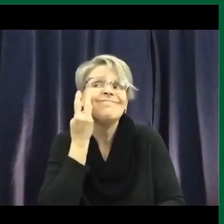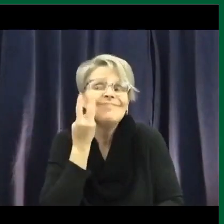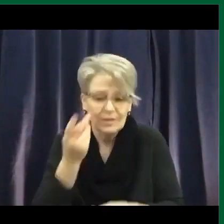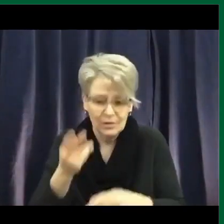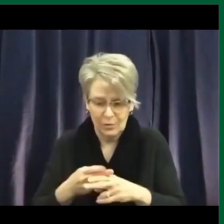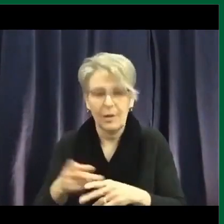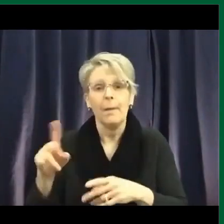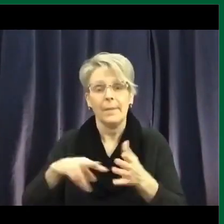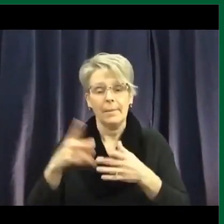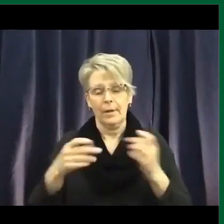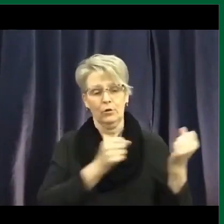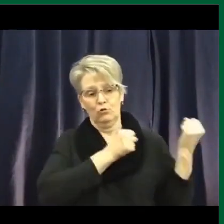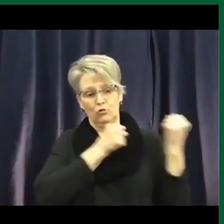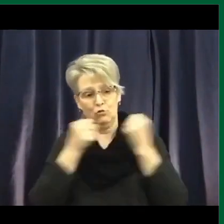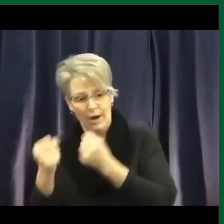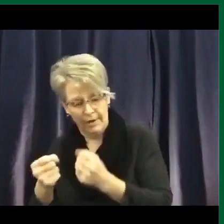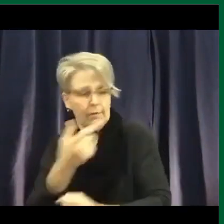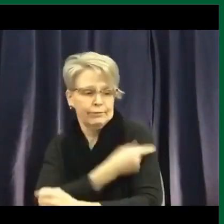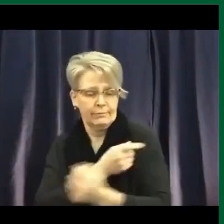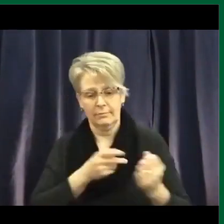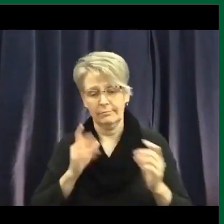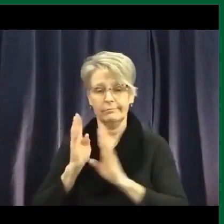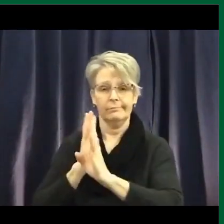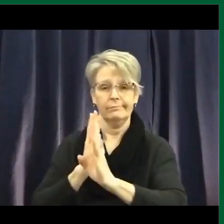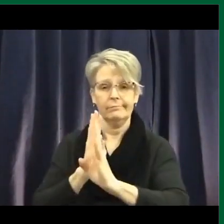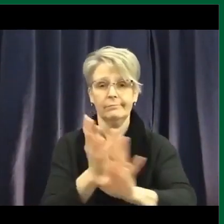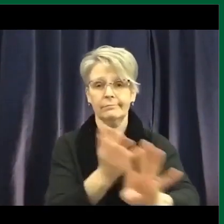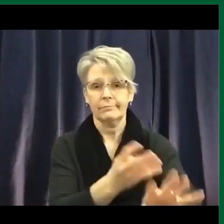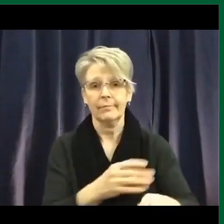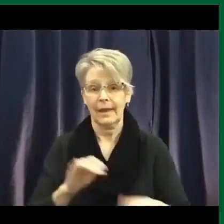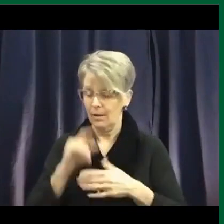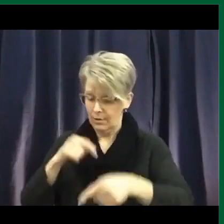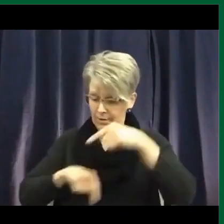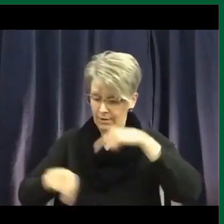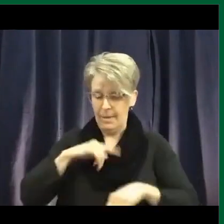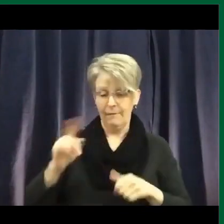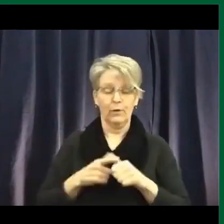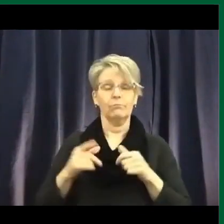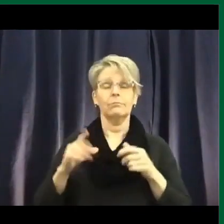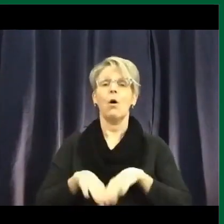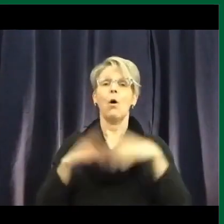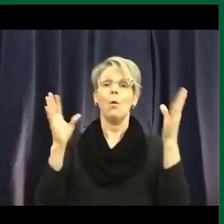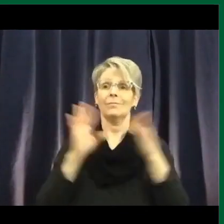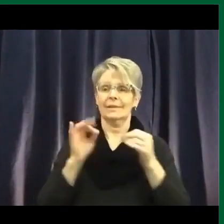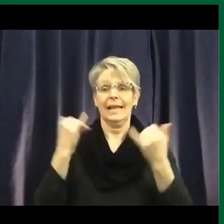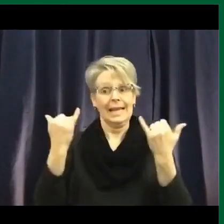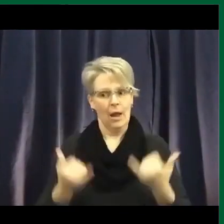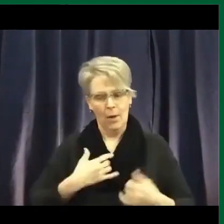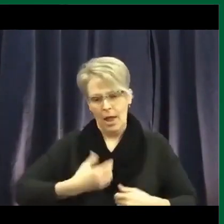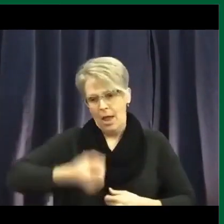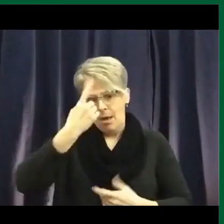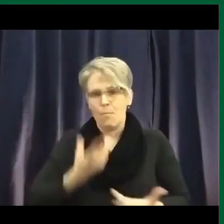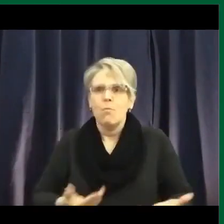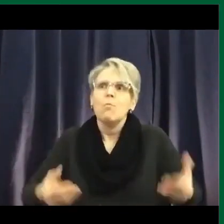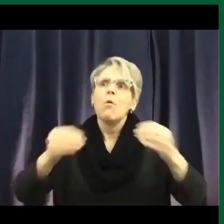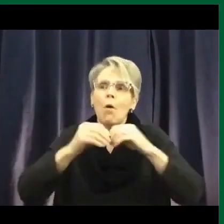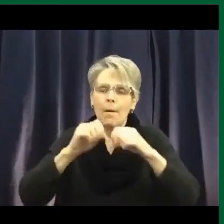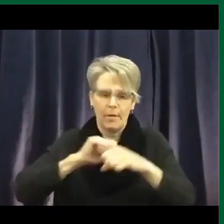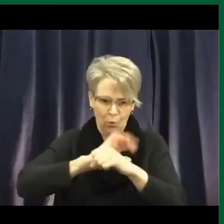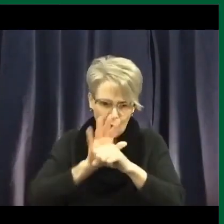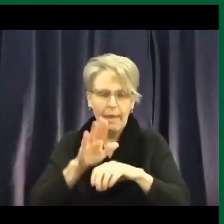drive-through clinic. So this goes back to my original statement. We know much more about this virus. We know much. We have tools that we